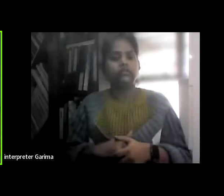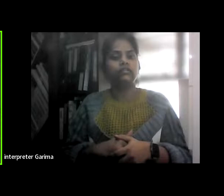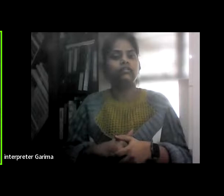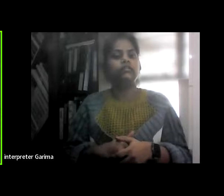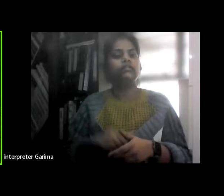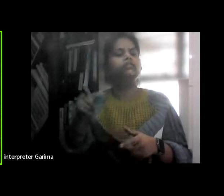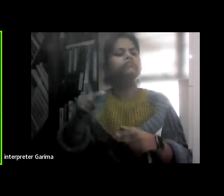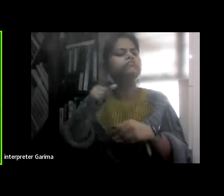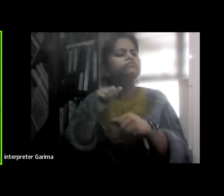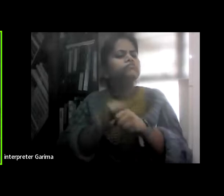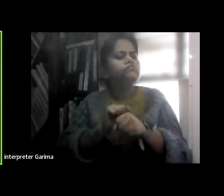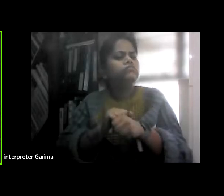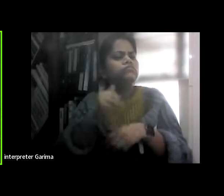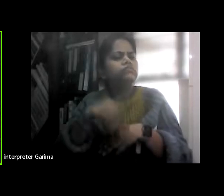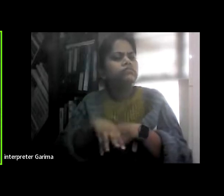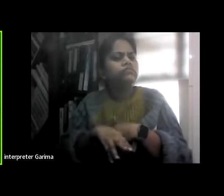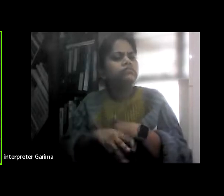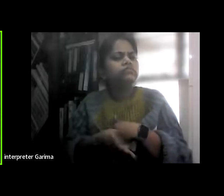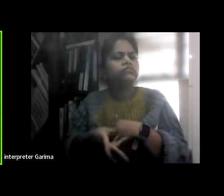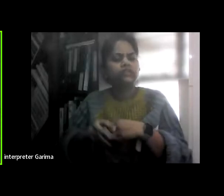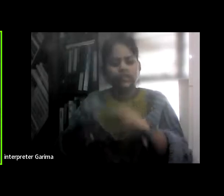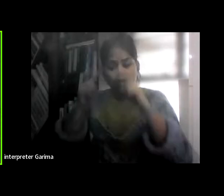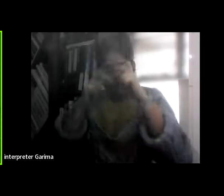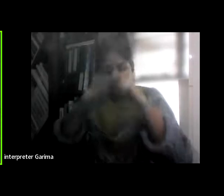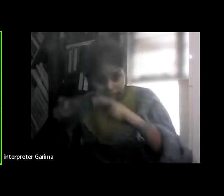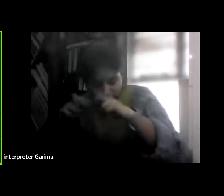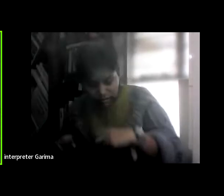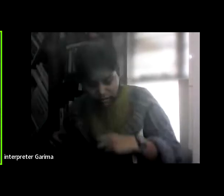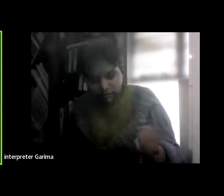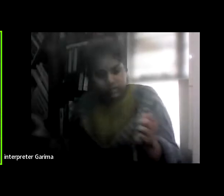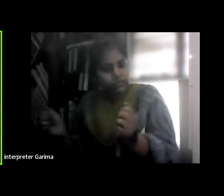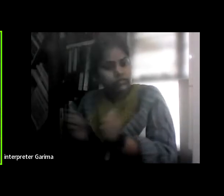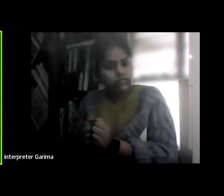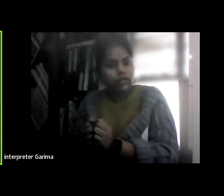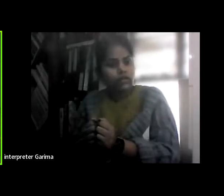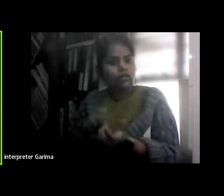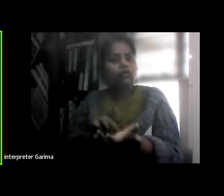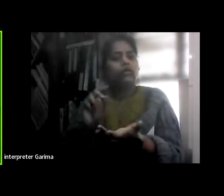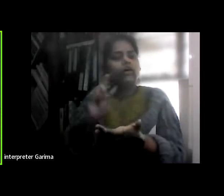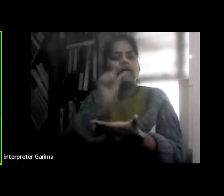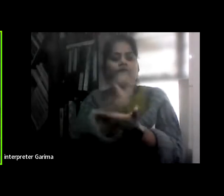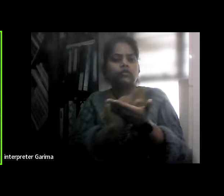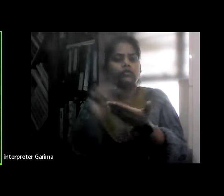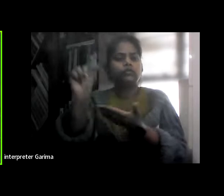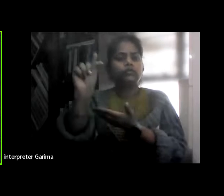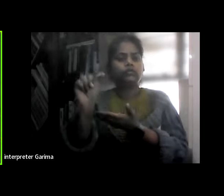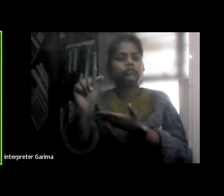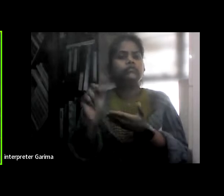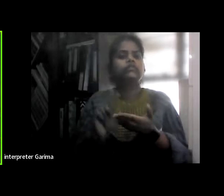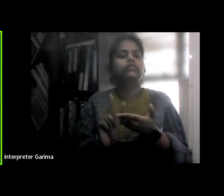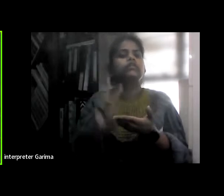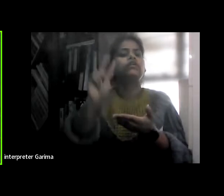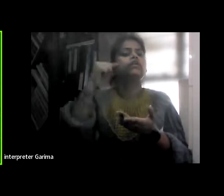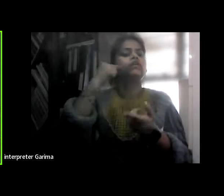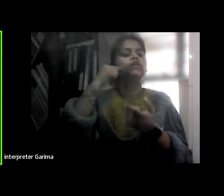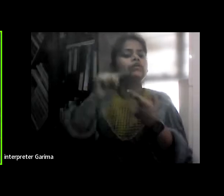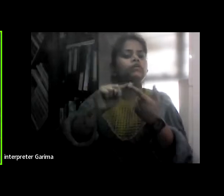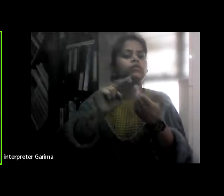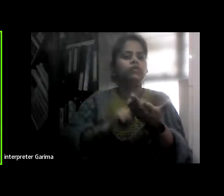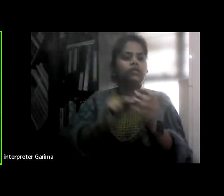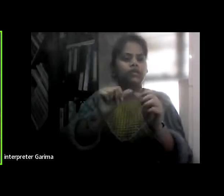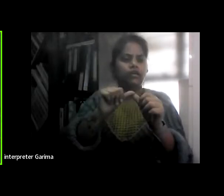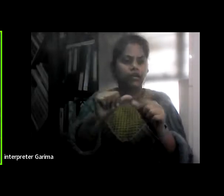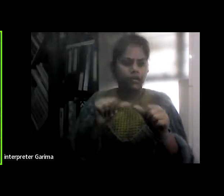a Rewire Research Fellow at the University of Vienna. Her current project is positioned at the intersection